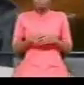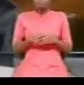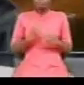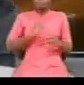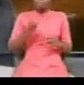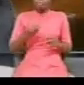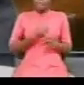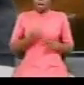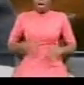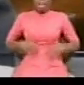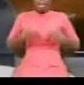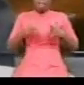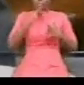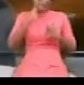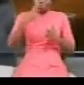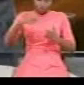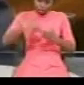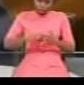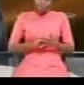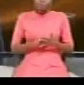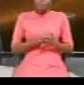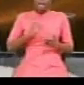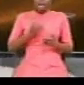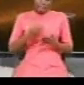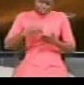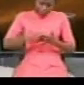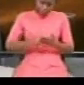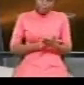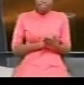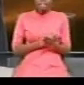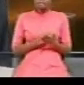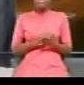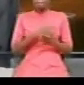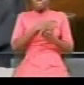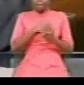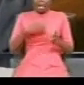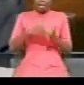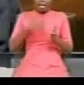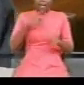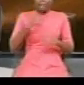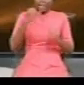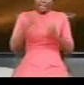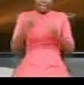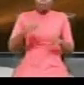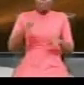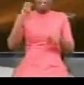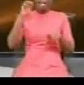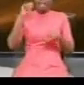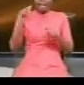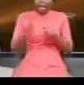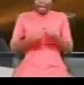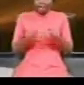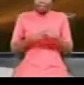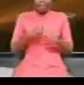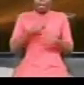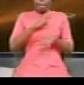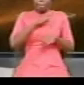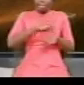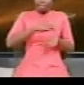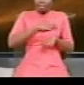our life is renewed and refreshed. At the end of every ministerial